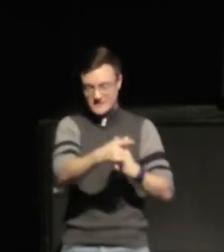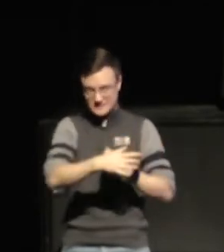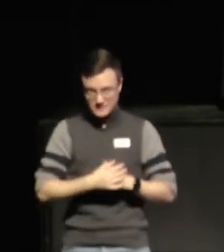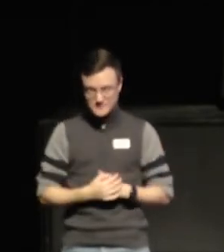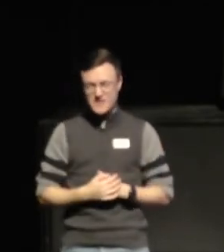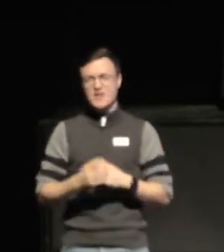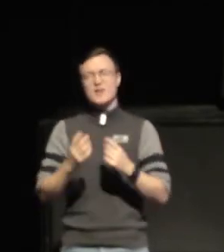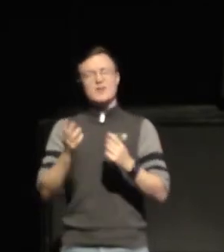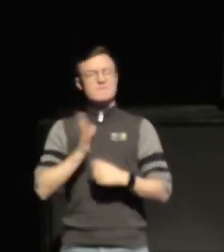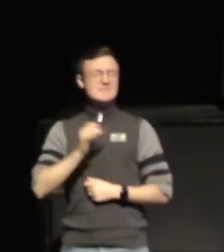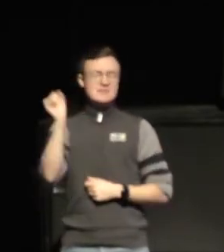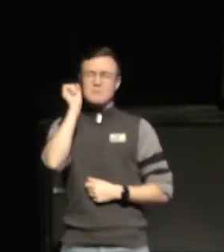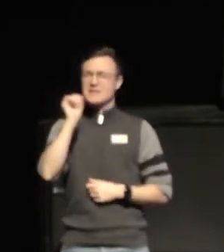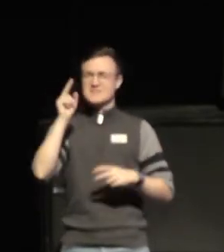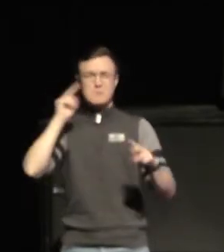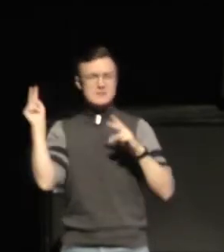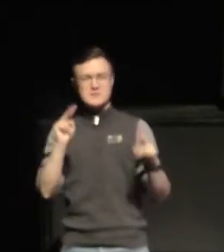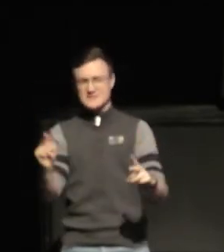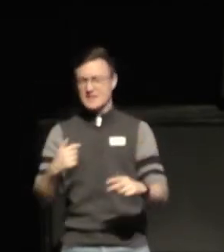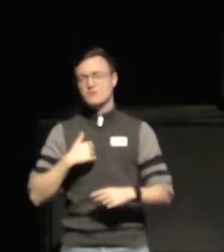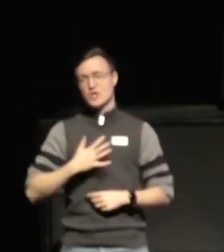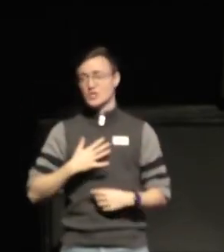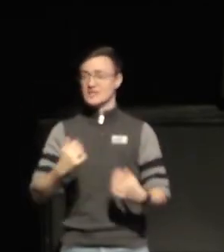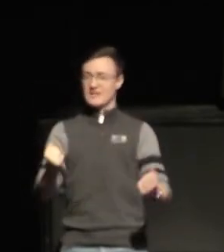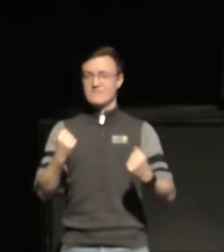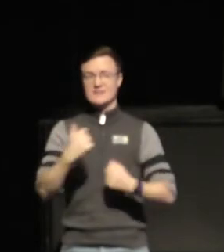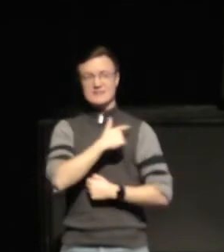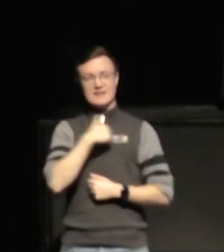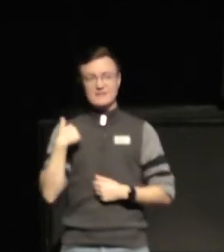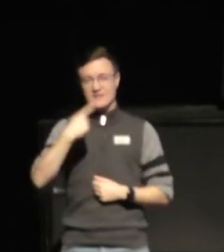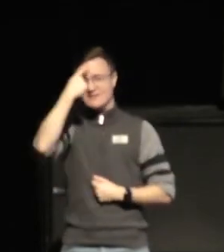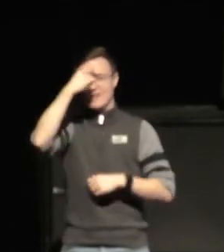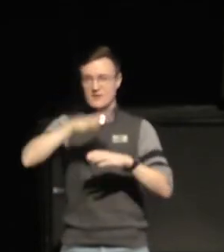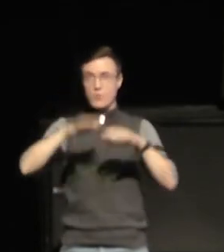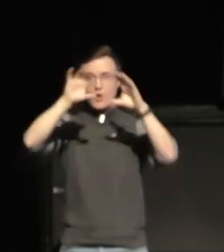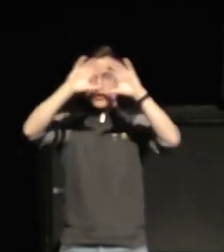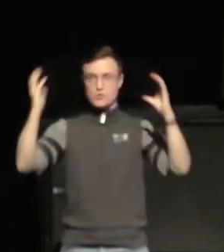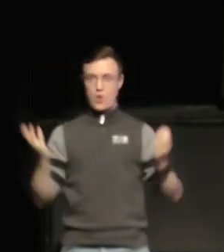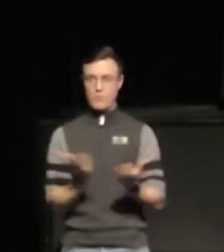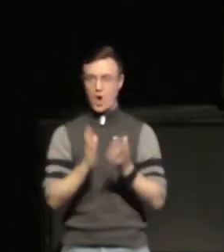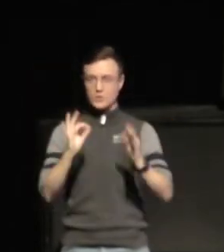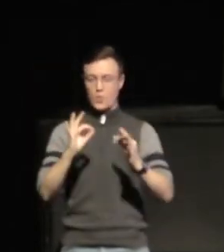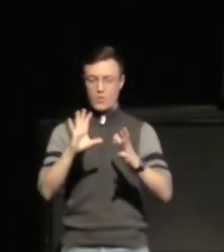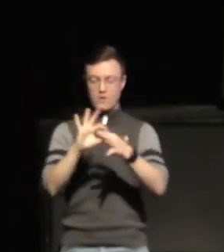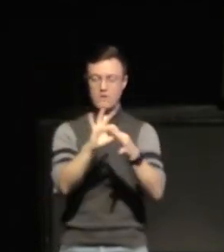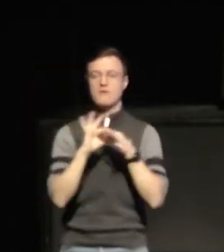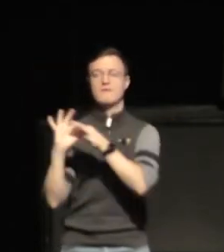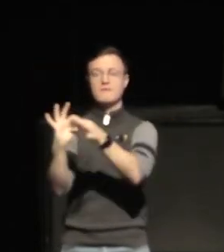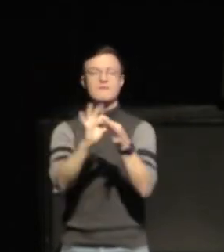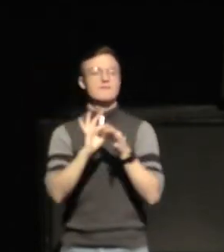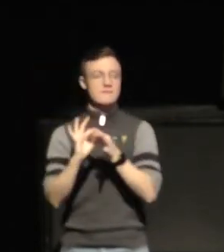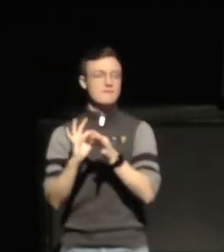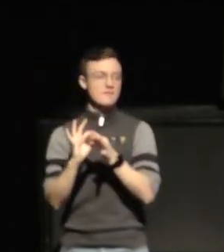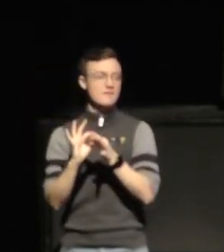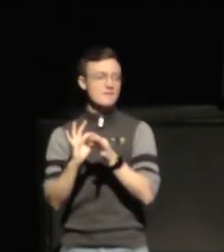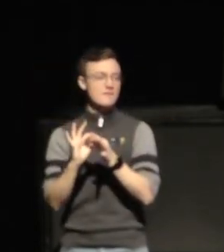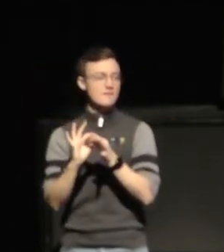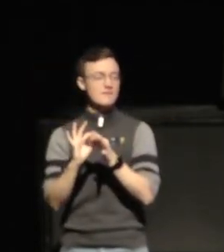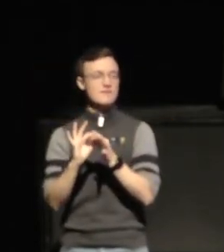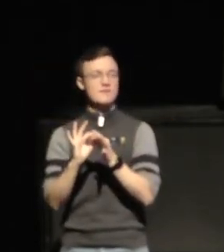think it's important for us to listen and connect, right, what's happening in the world and globally, but how are